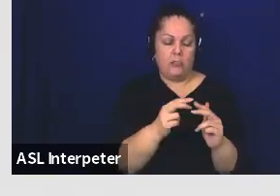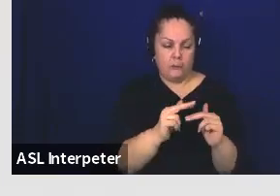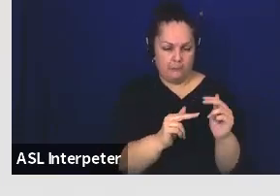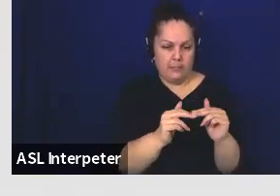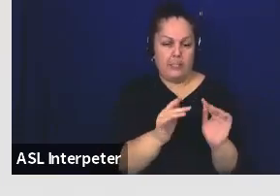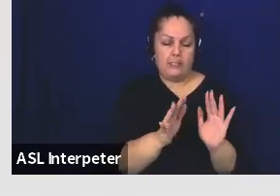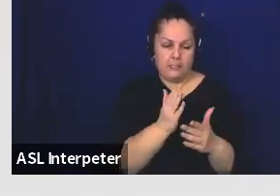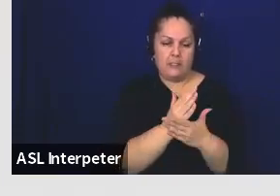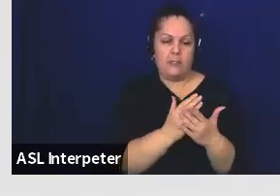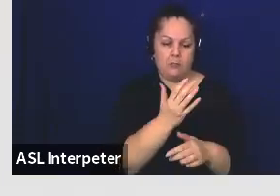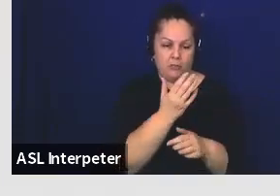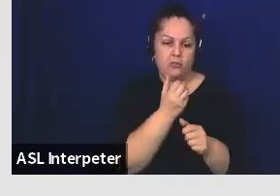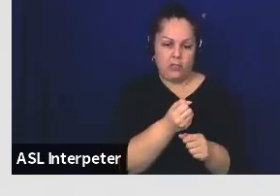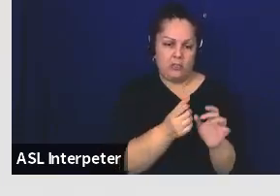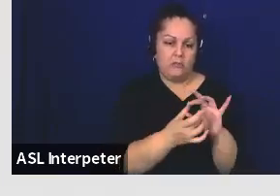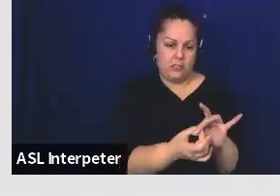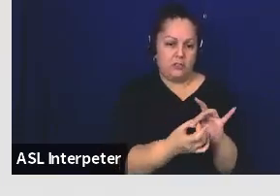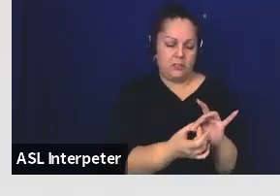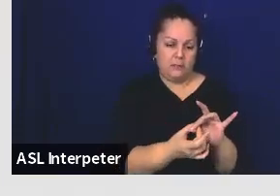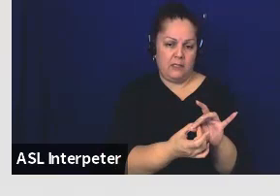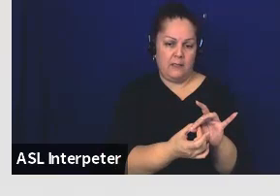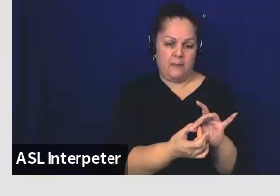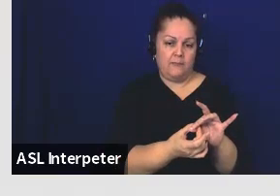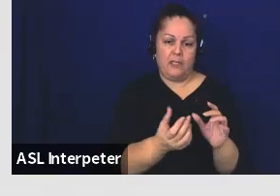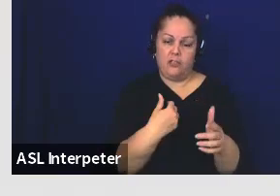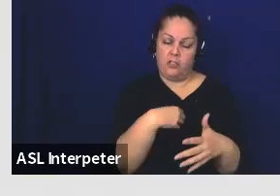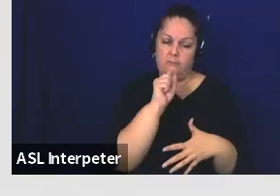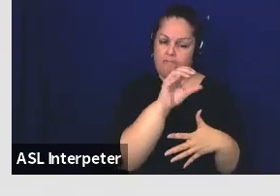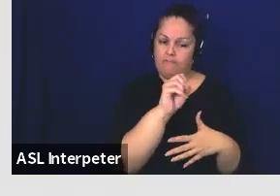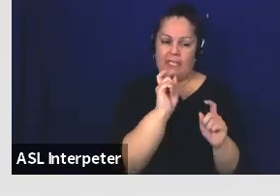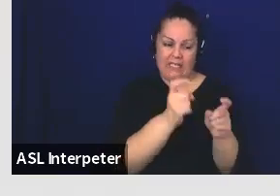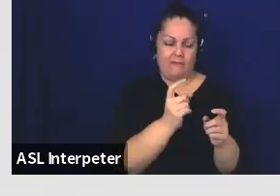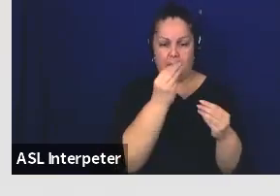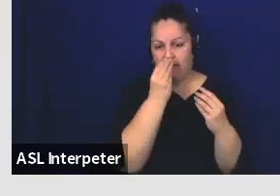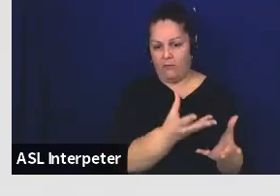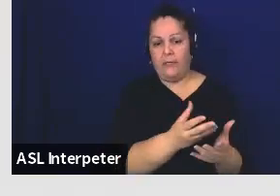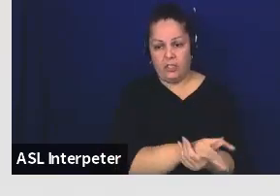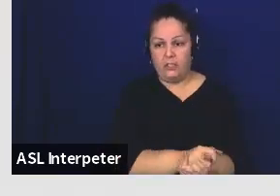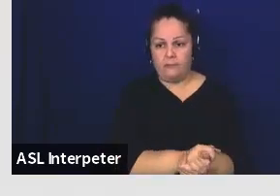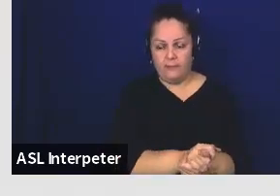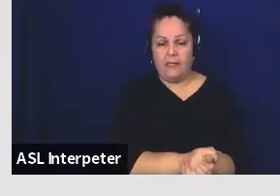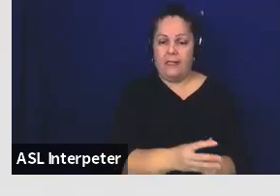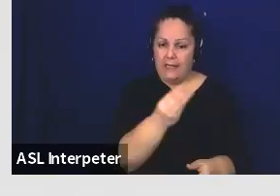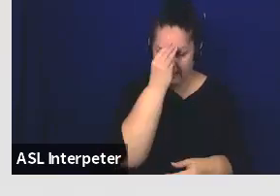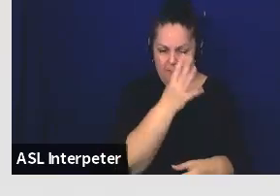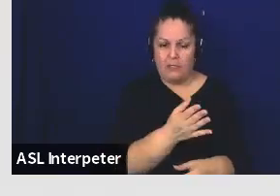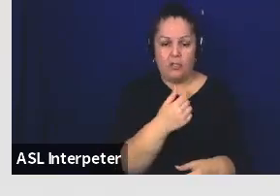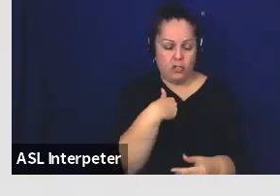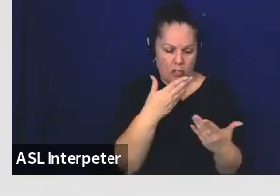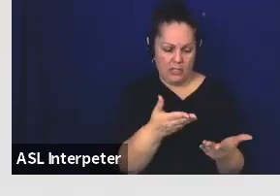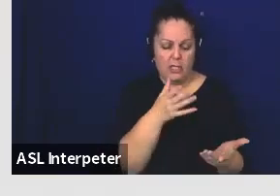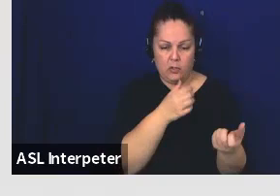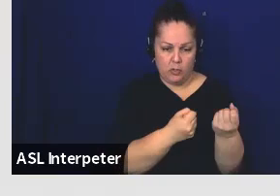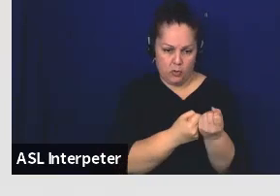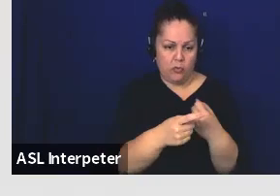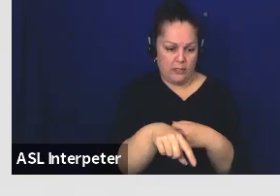a trusting relationship by just giving them the information and letting them know that you are there to support